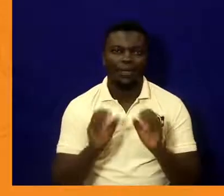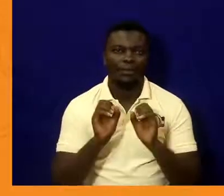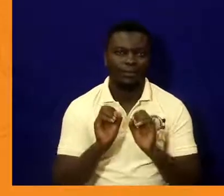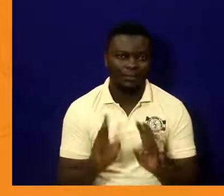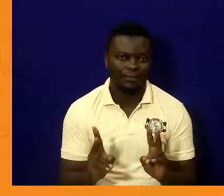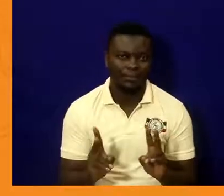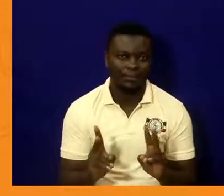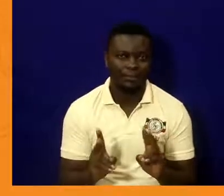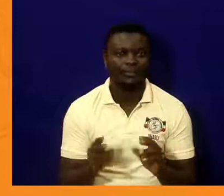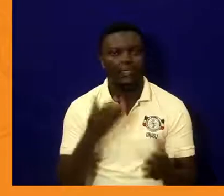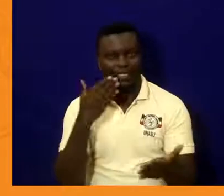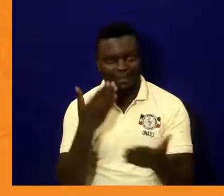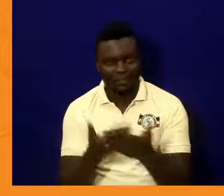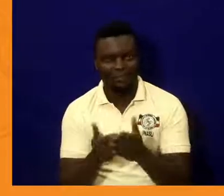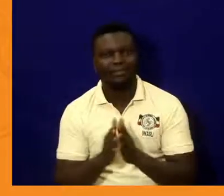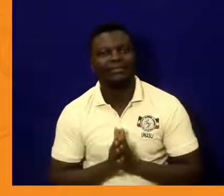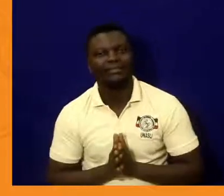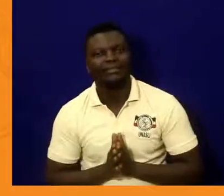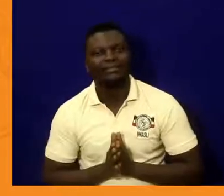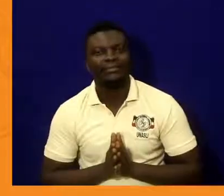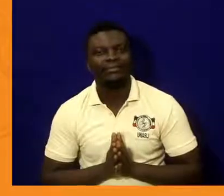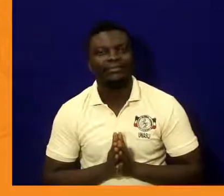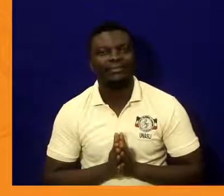Right, very good.